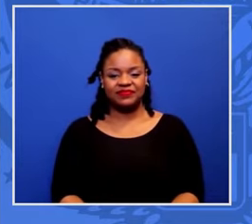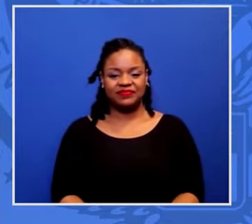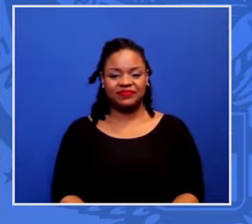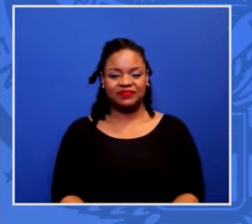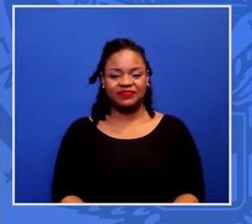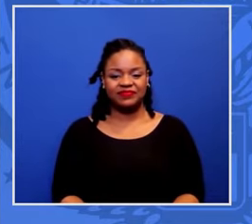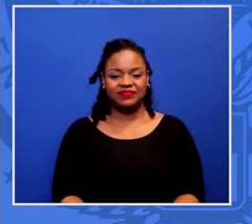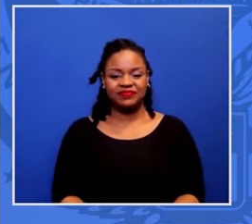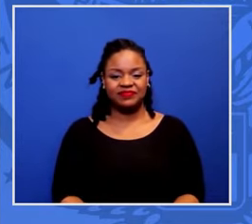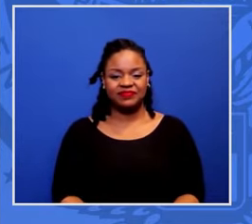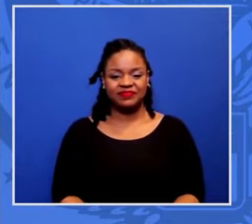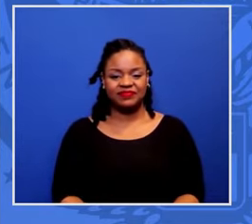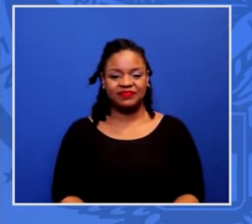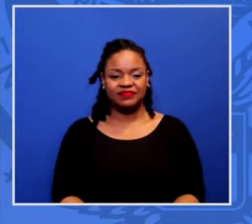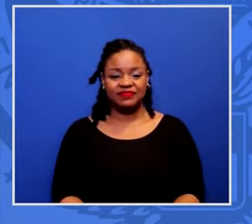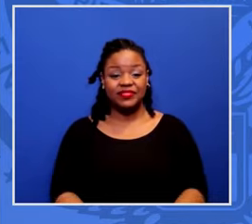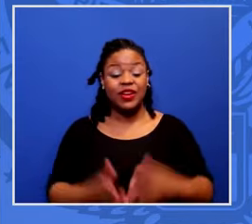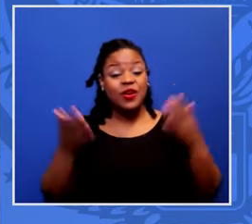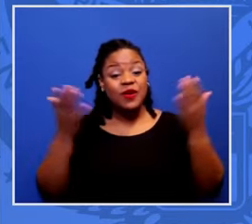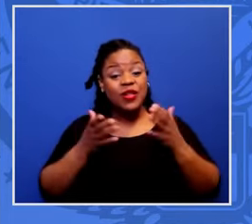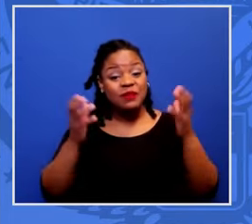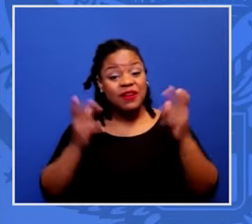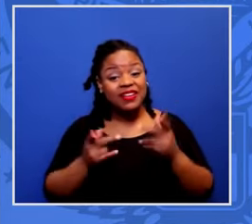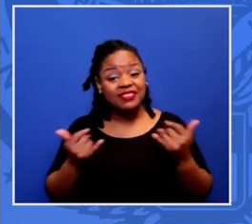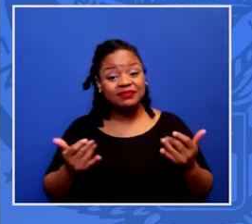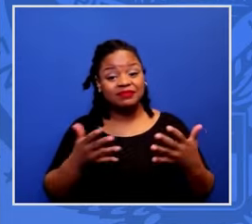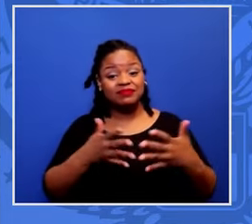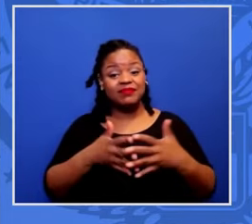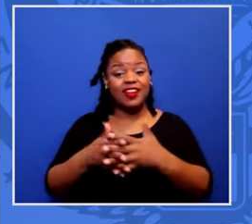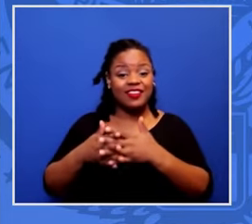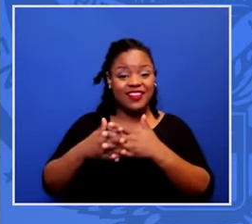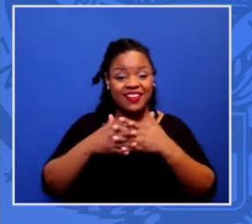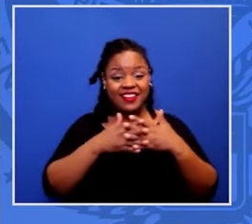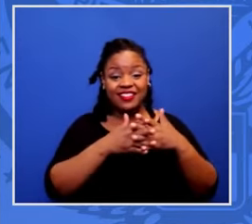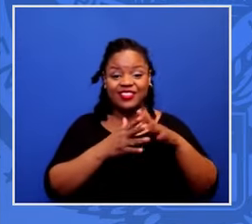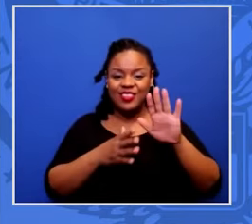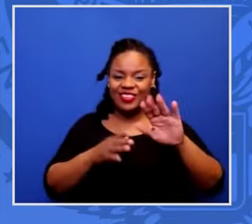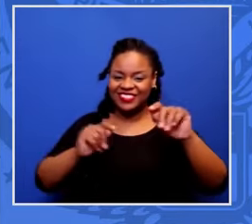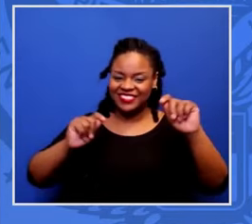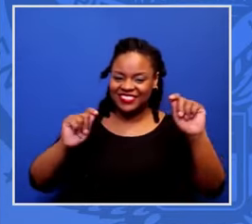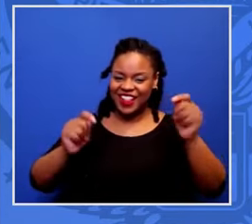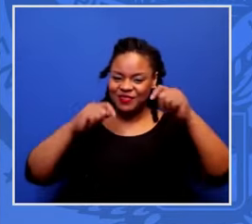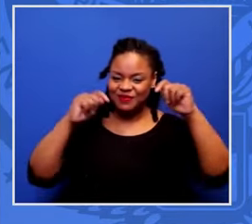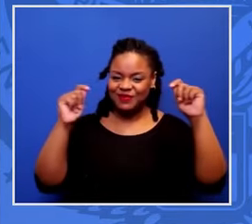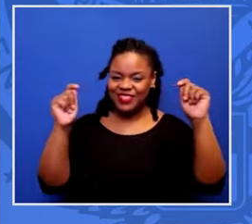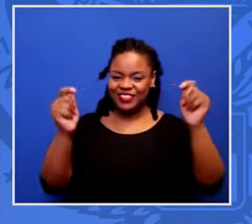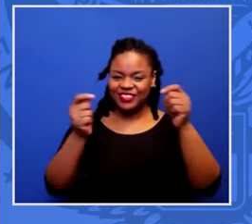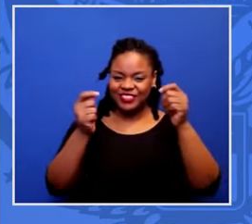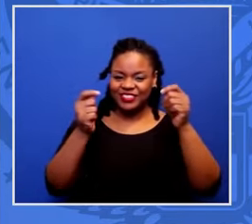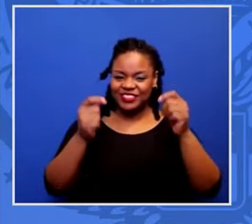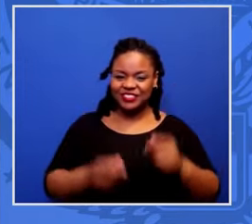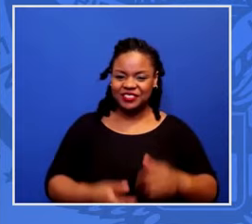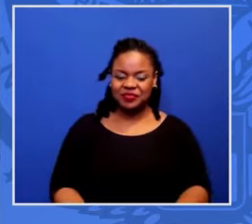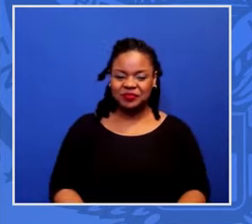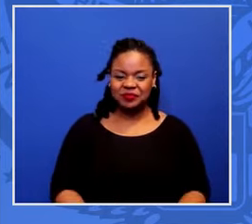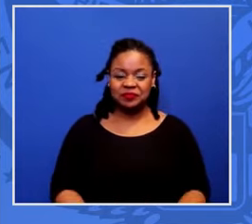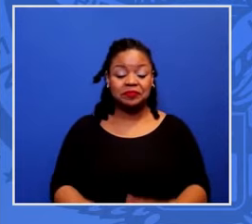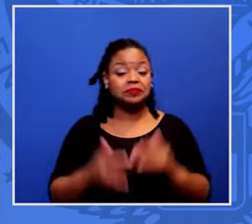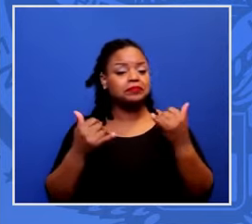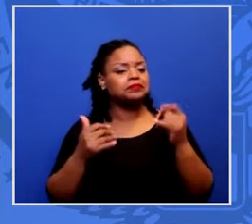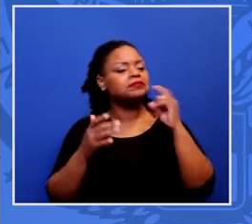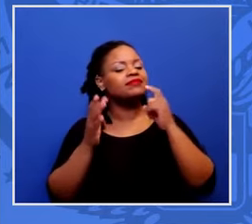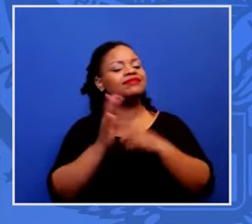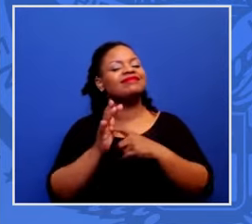Welcome back, America, to your celebration. We'll continue to recognize everyday heroes and focus on